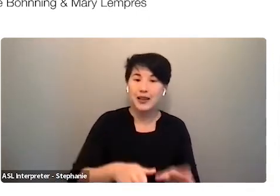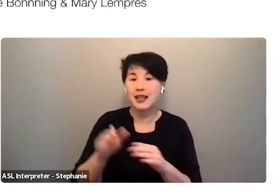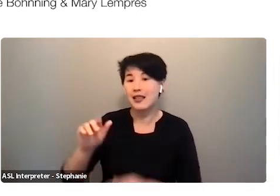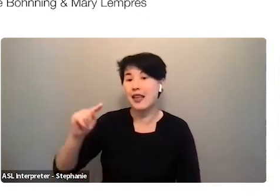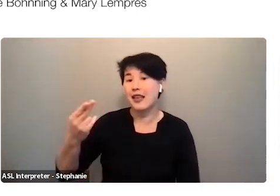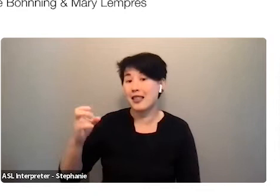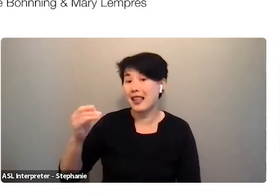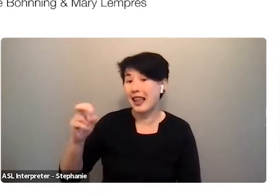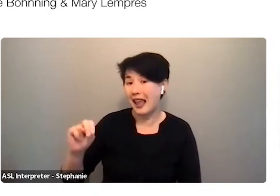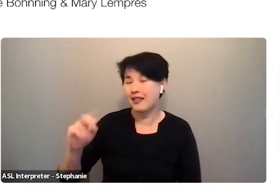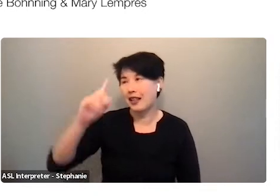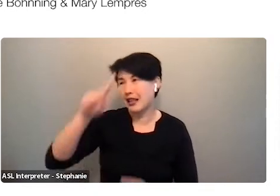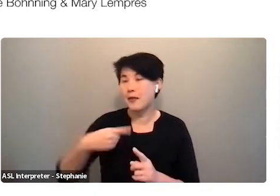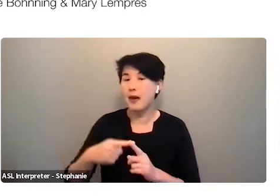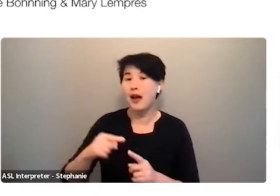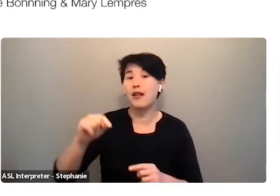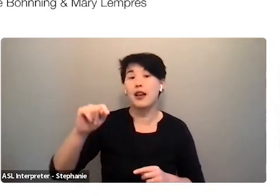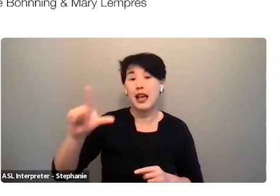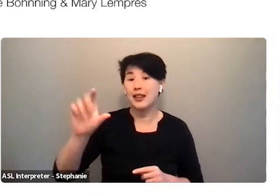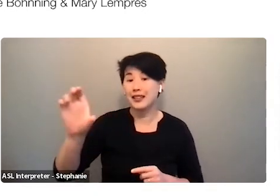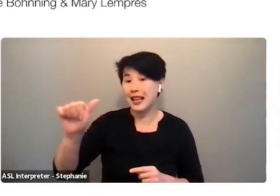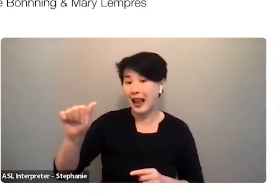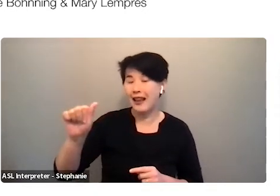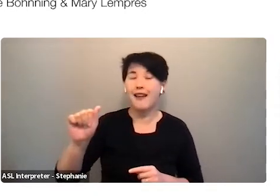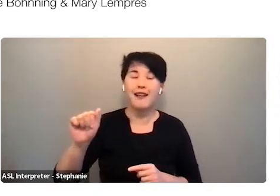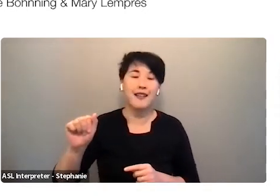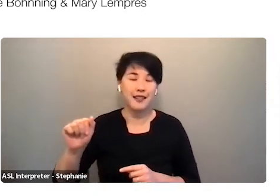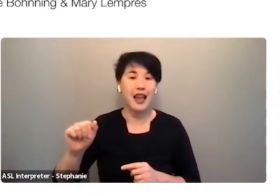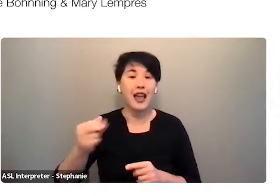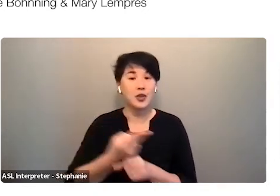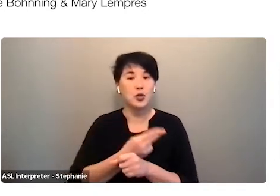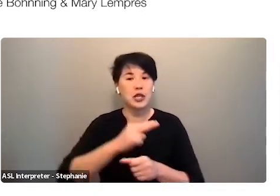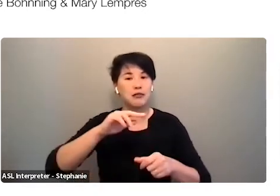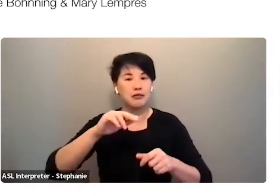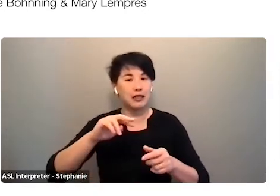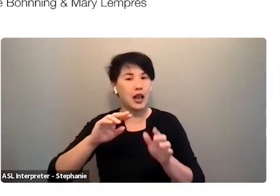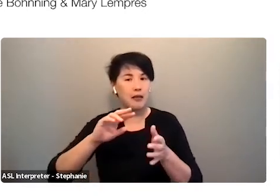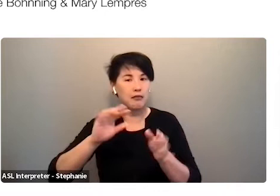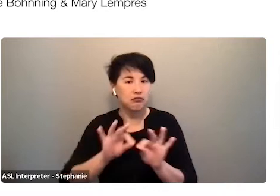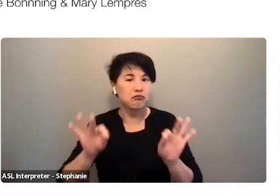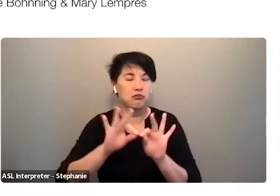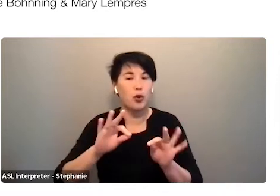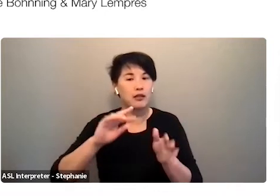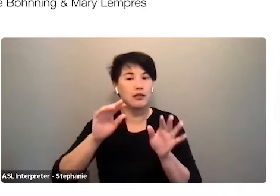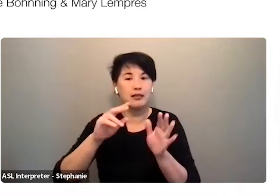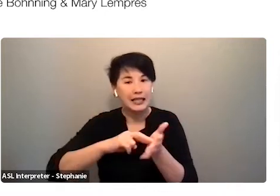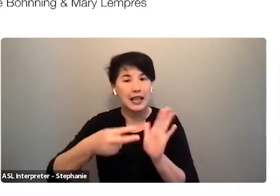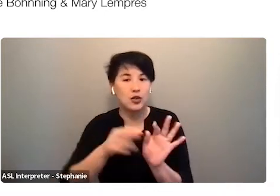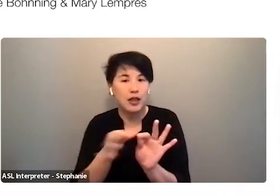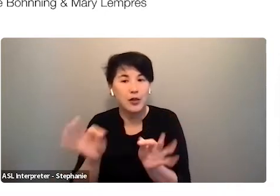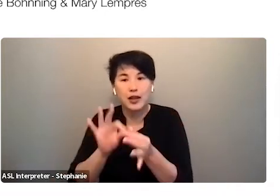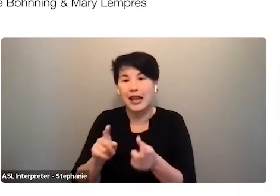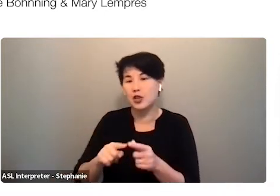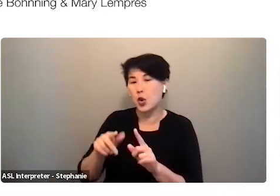think about the LCA and using like intentional language with how we talk about sustainability and what the